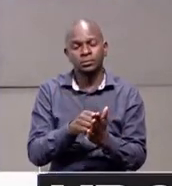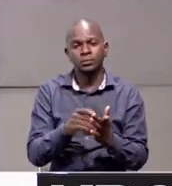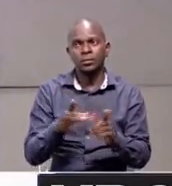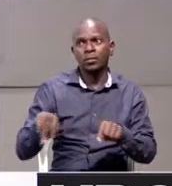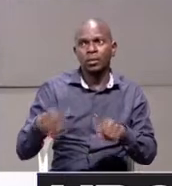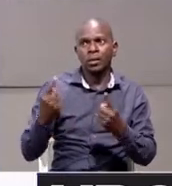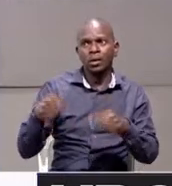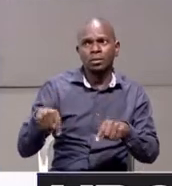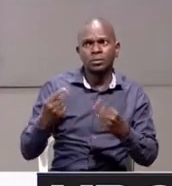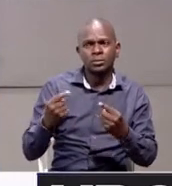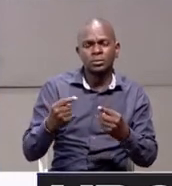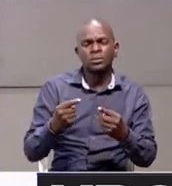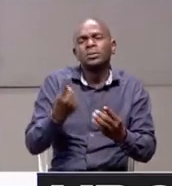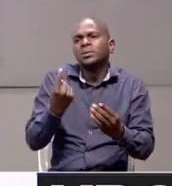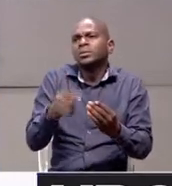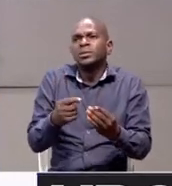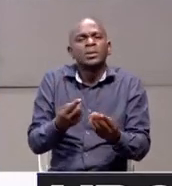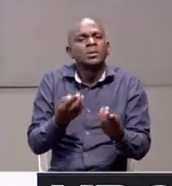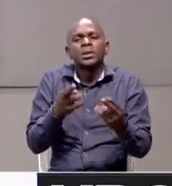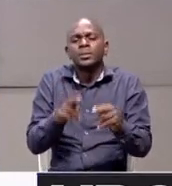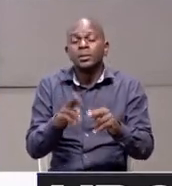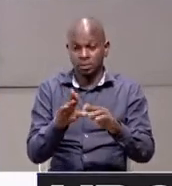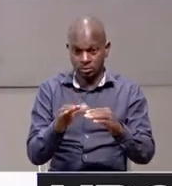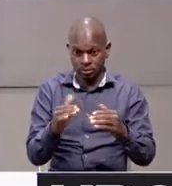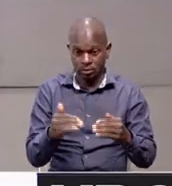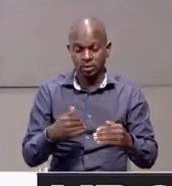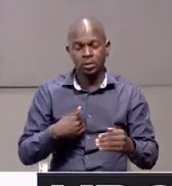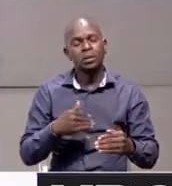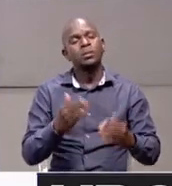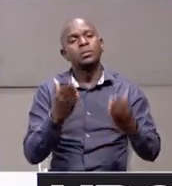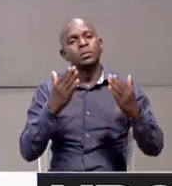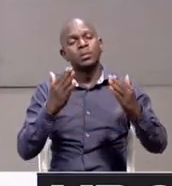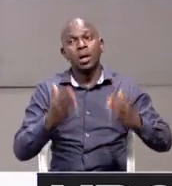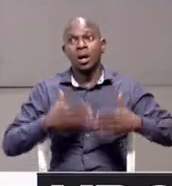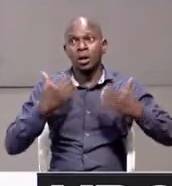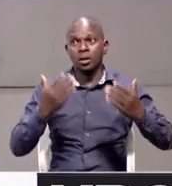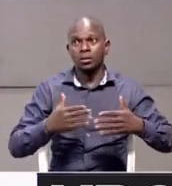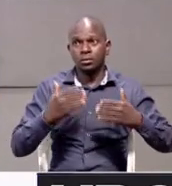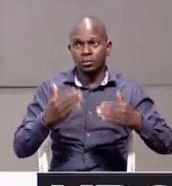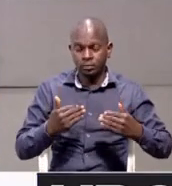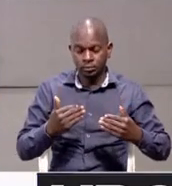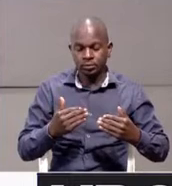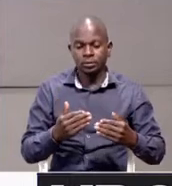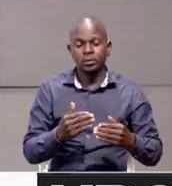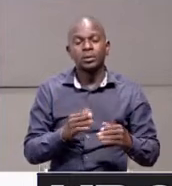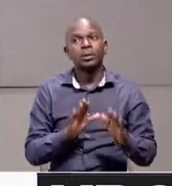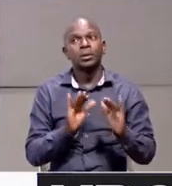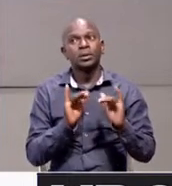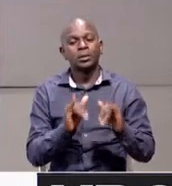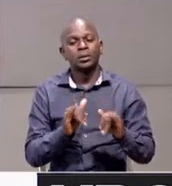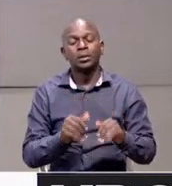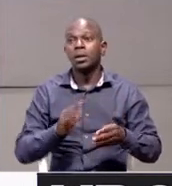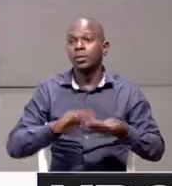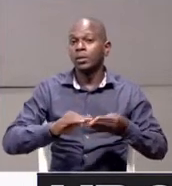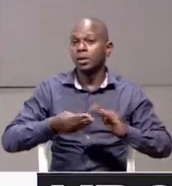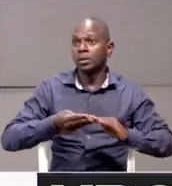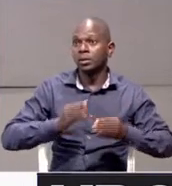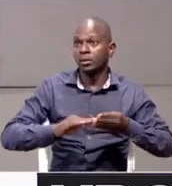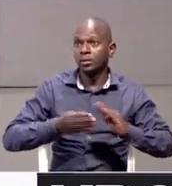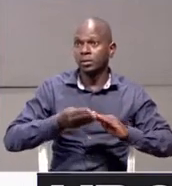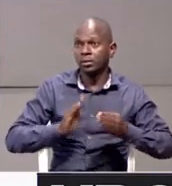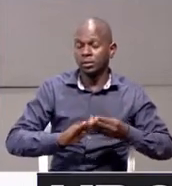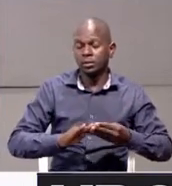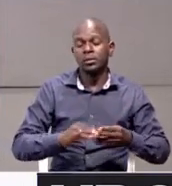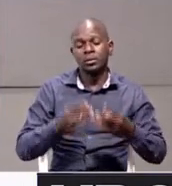okwemulugunya nti ate kati ate biki ate biki, naye nsiimye nnyo nti w'obadde obwedda ba stakeholders